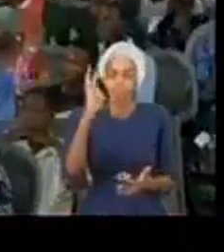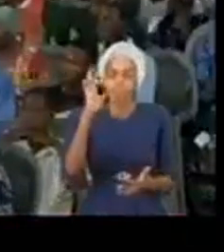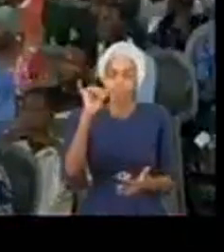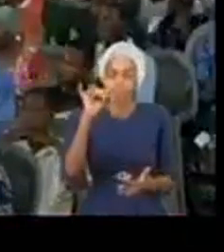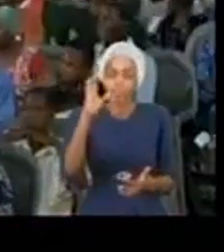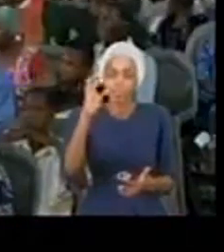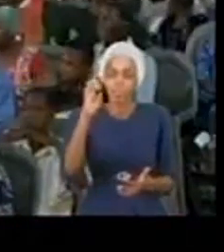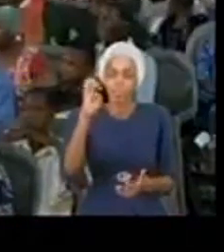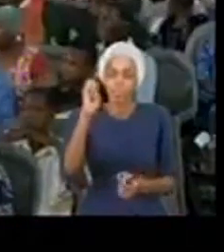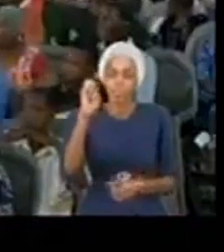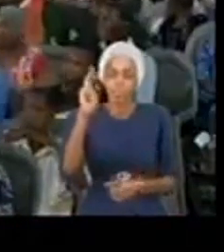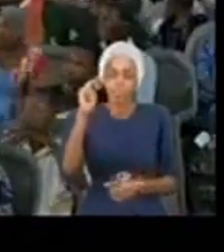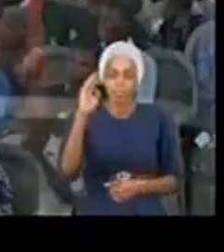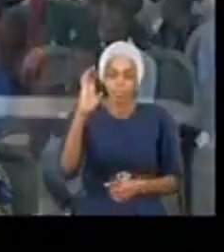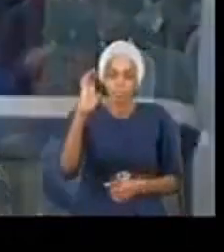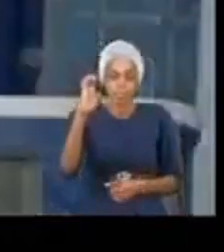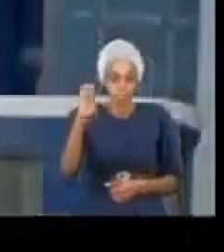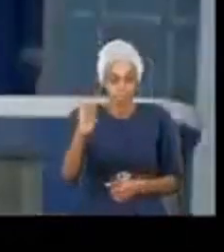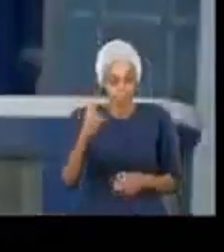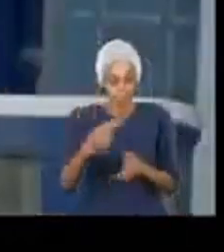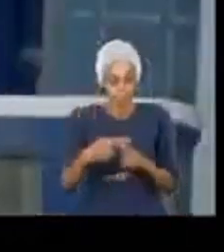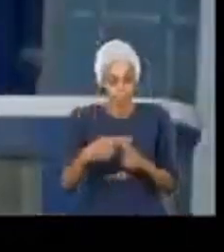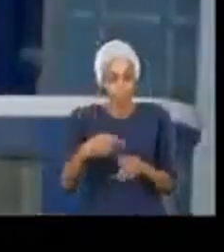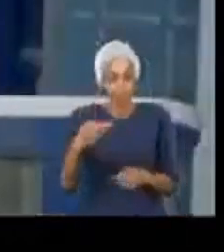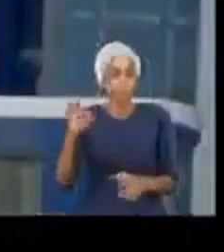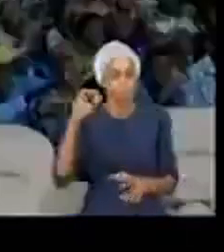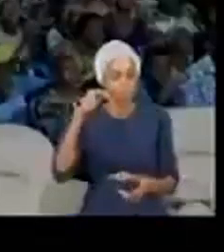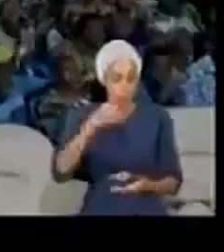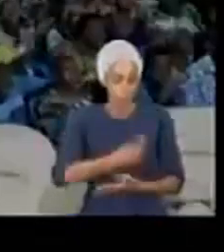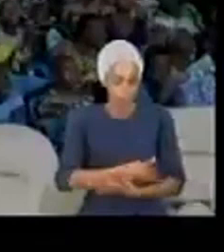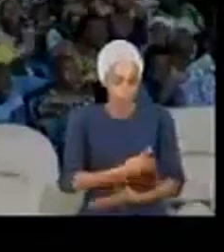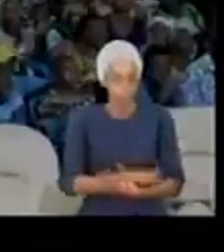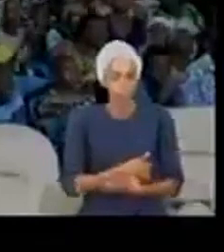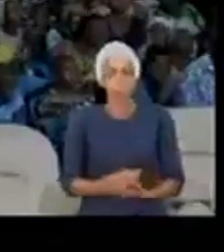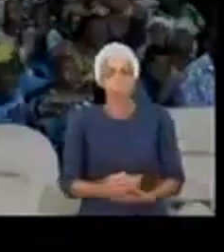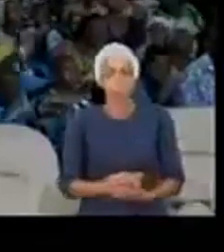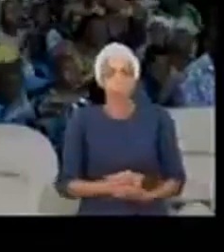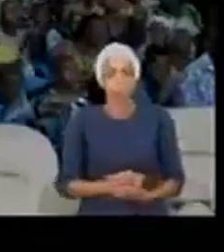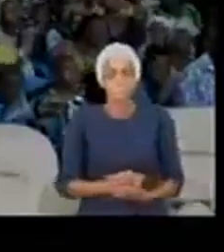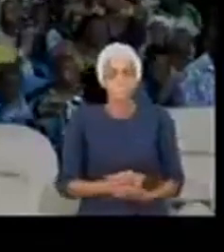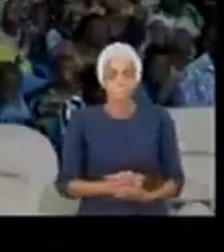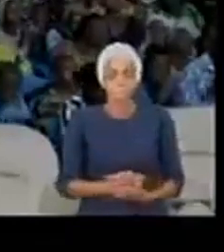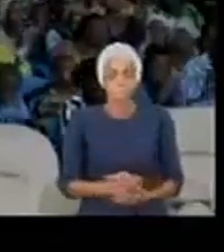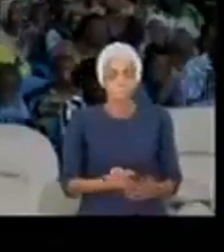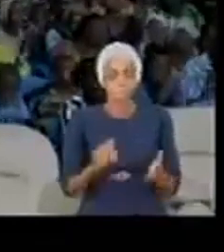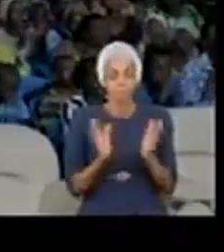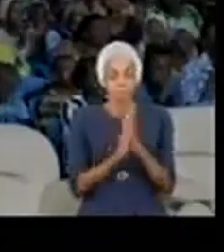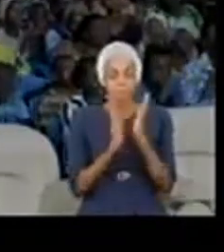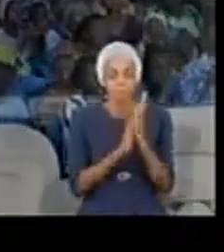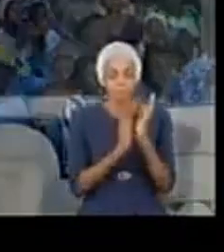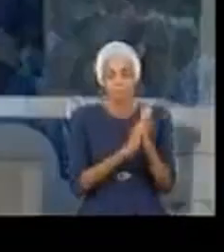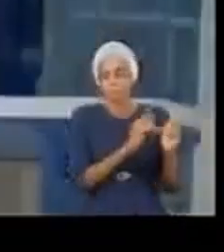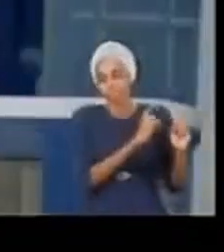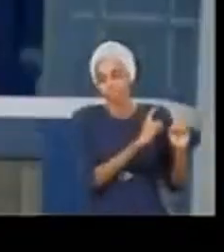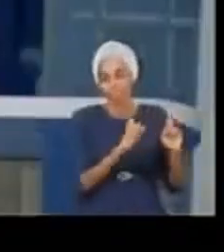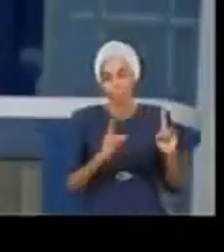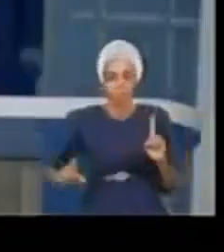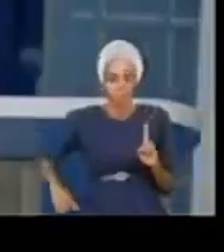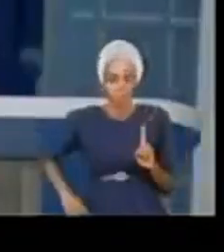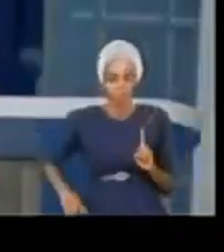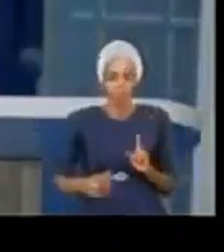You can do better than that. Praise the Lord. Every affliction will stop